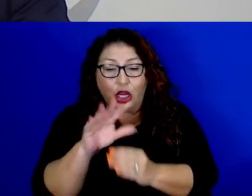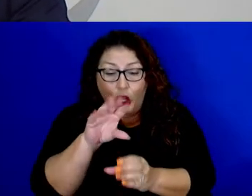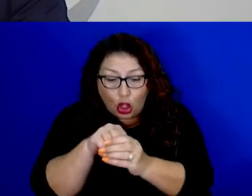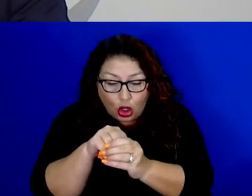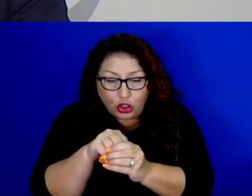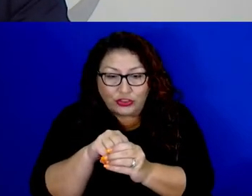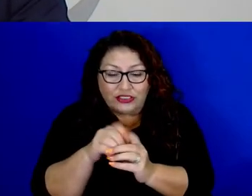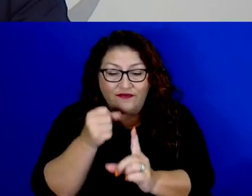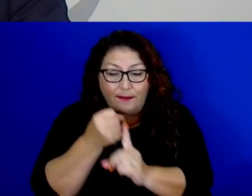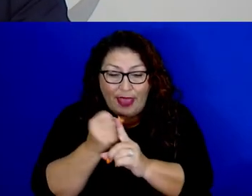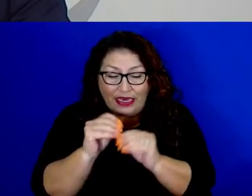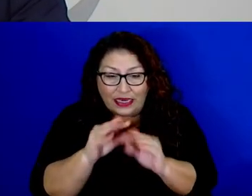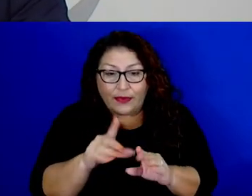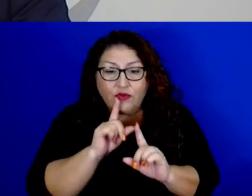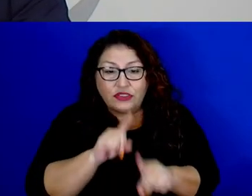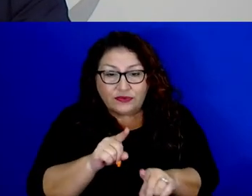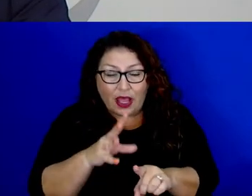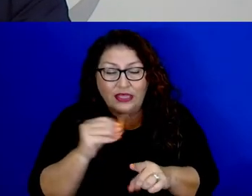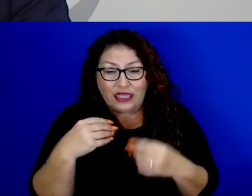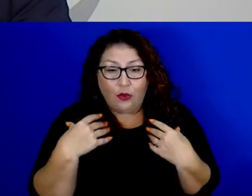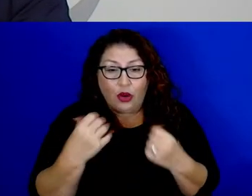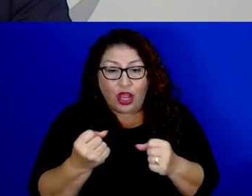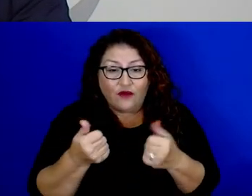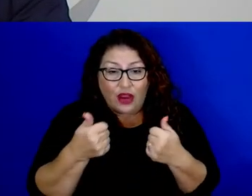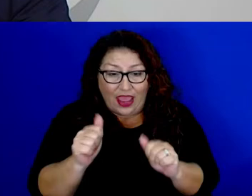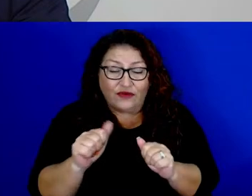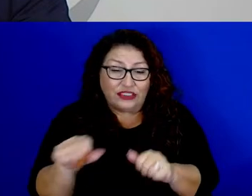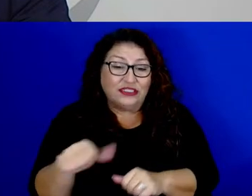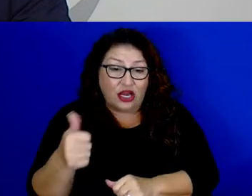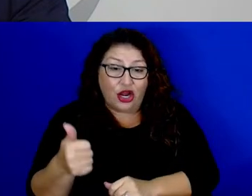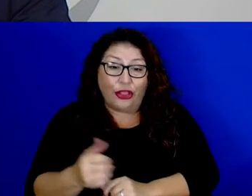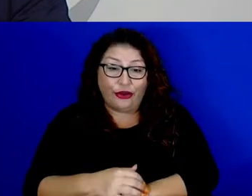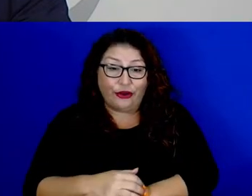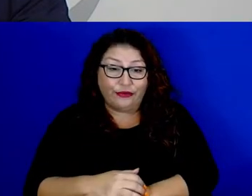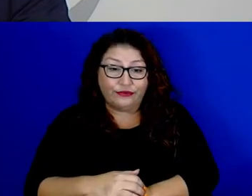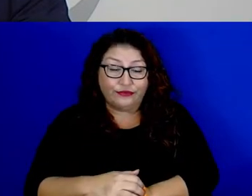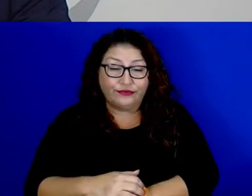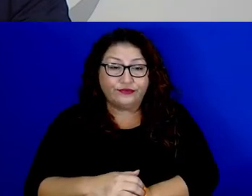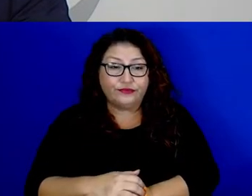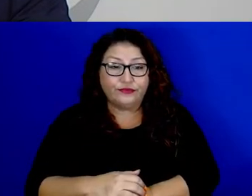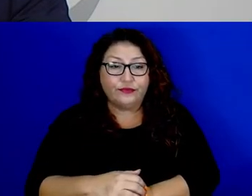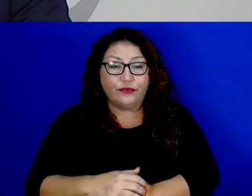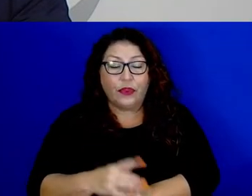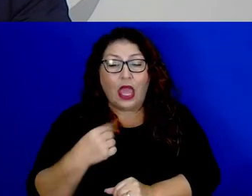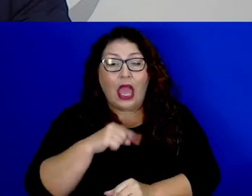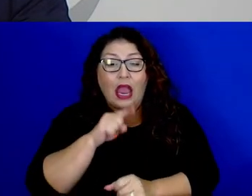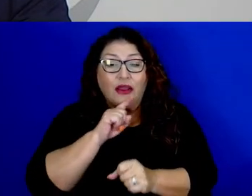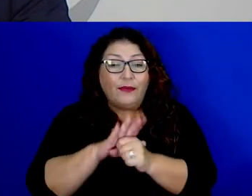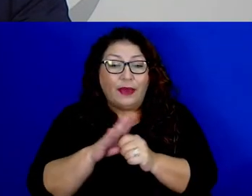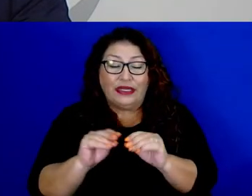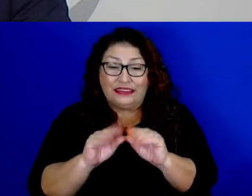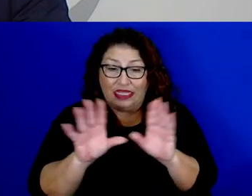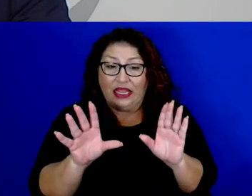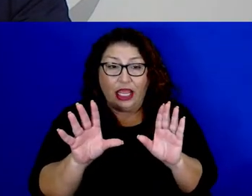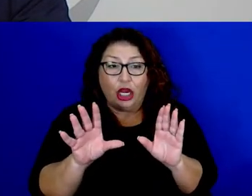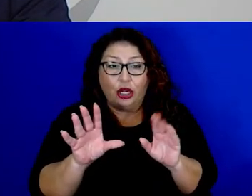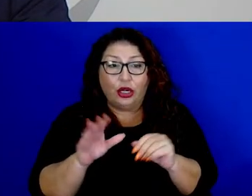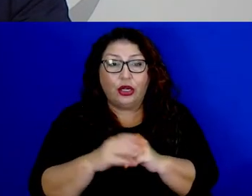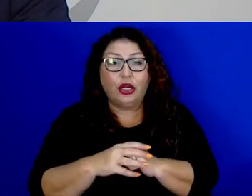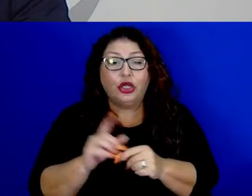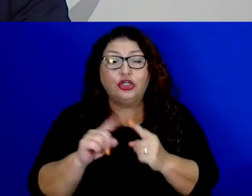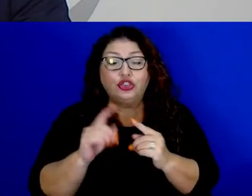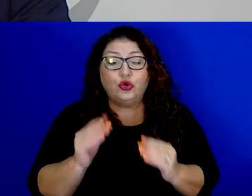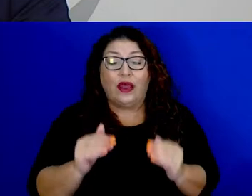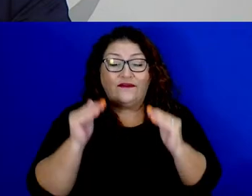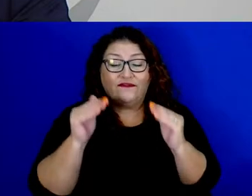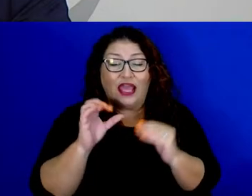recovery efforts is another. WHO's commitment is clear: to advance gender equality in